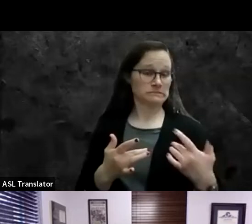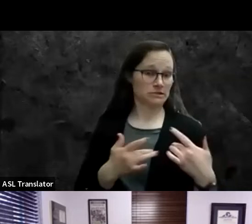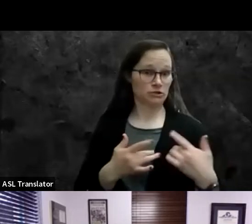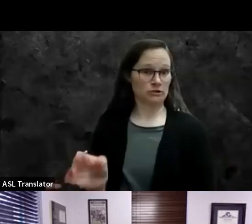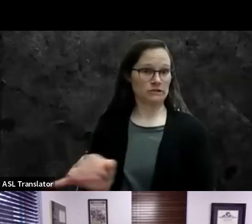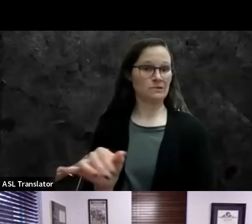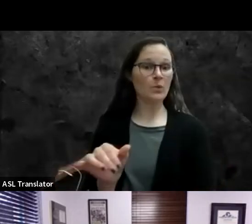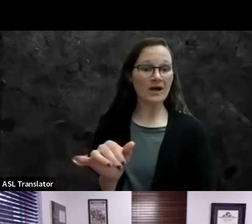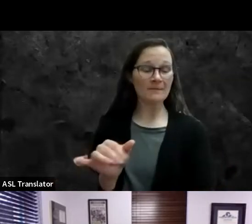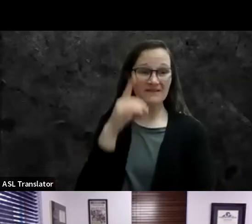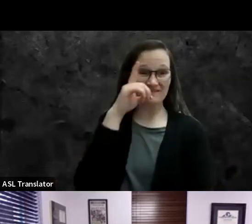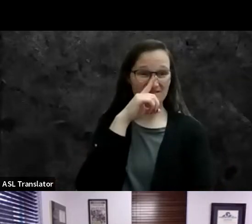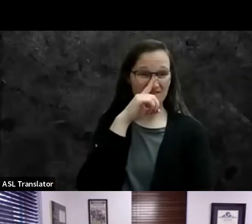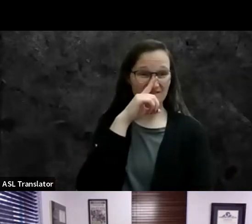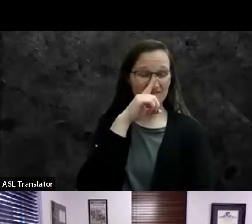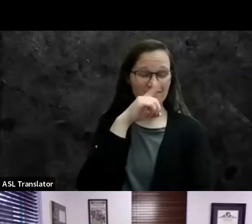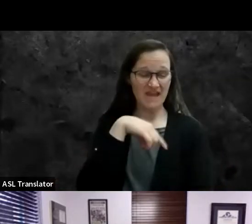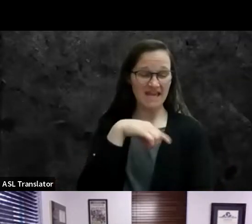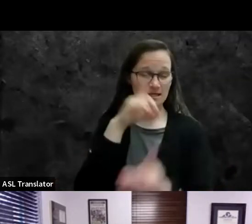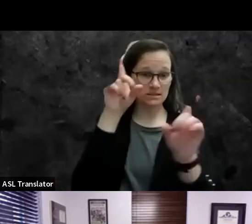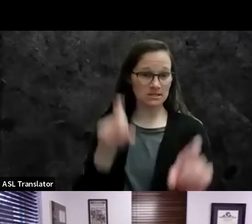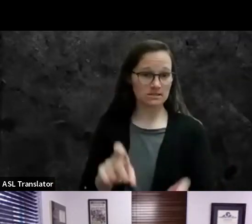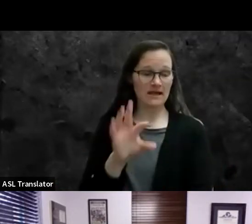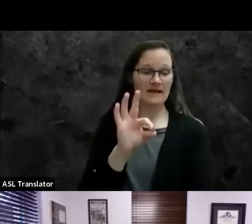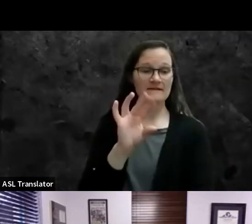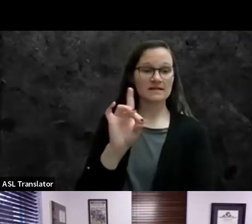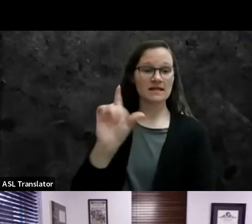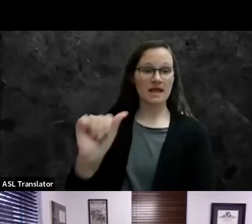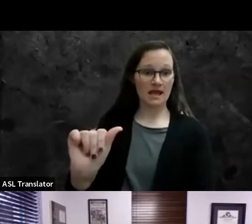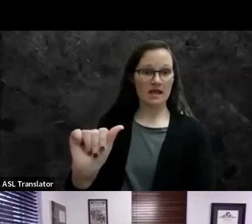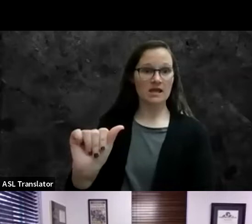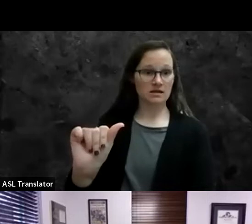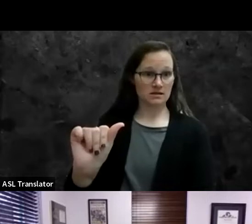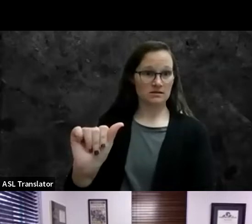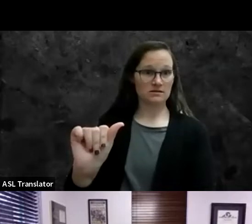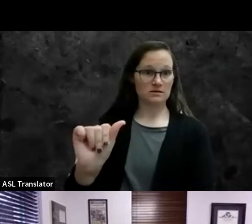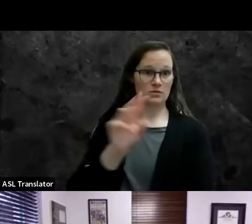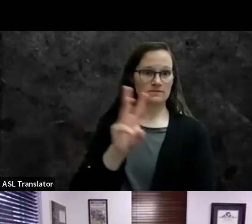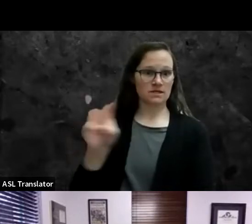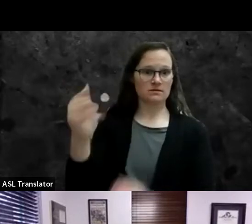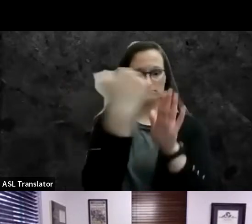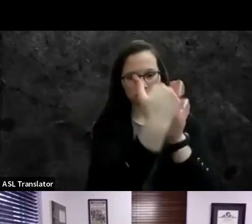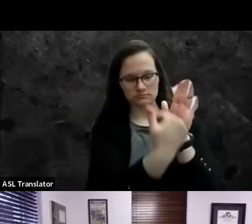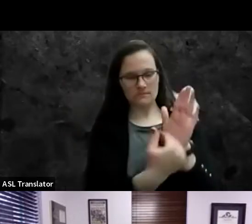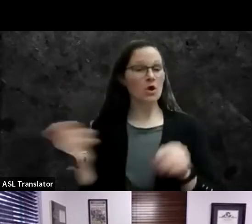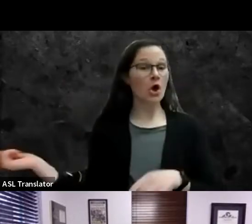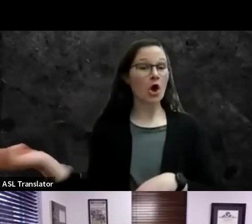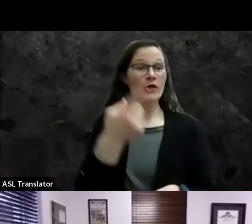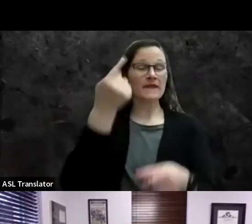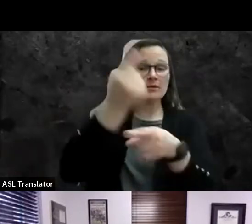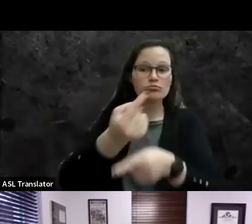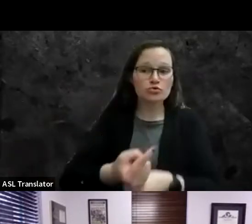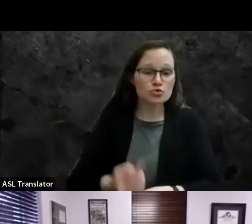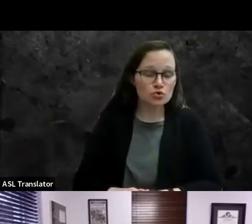just sent Jon Webster a link to the FDA site that lists all the FDA approved rapid tests. So don't